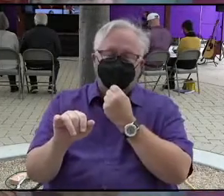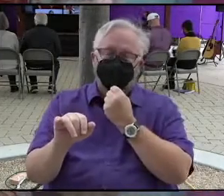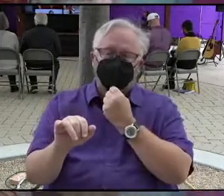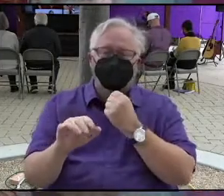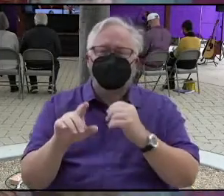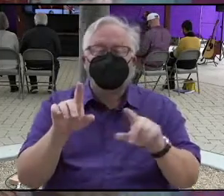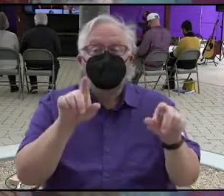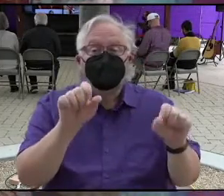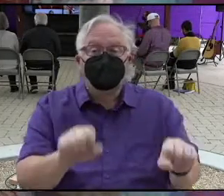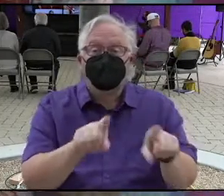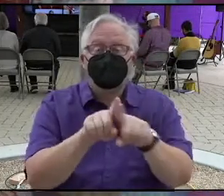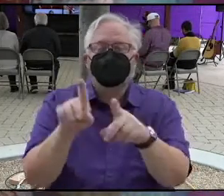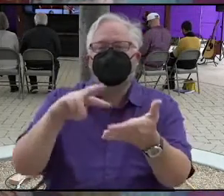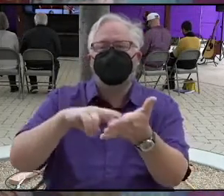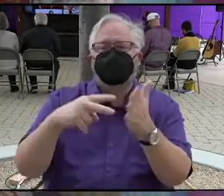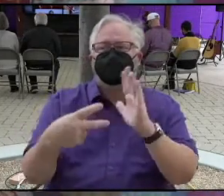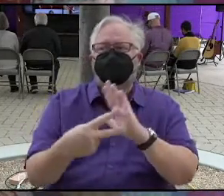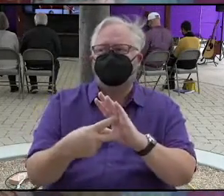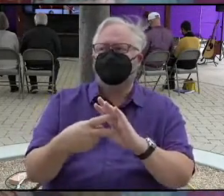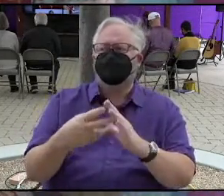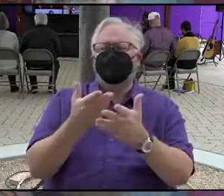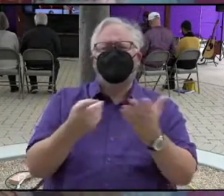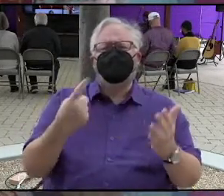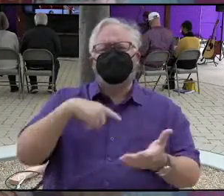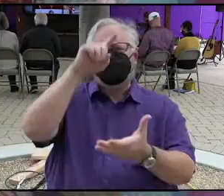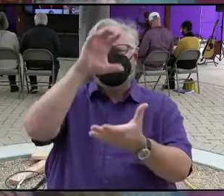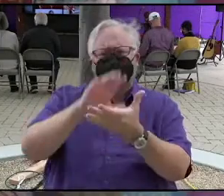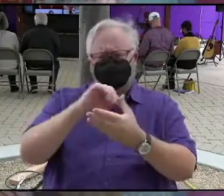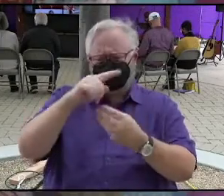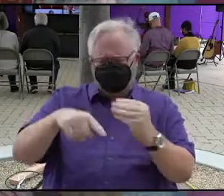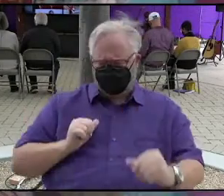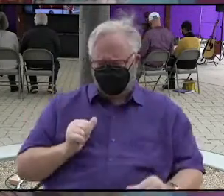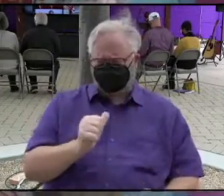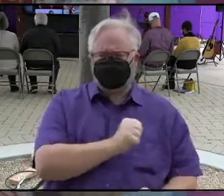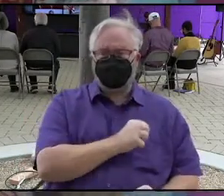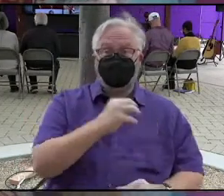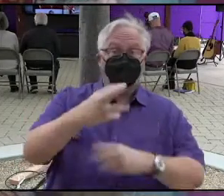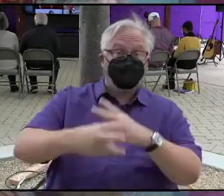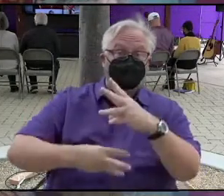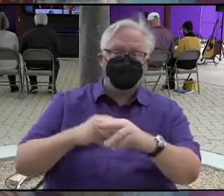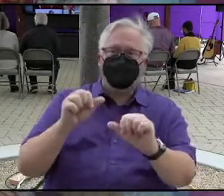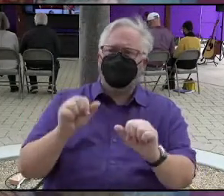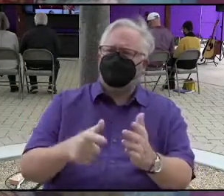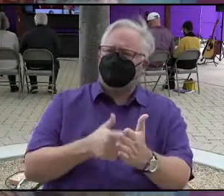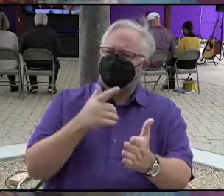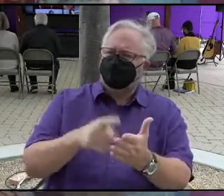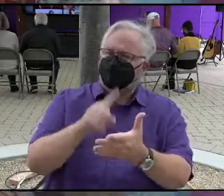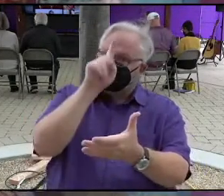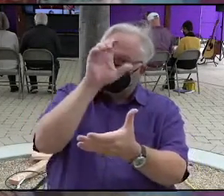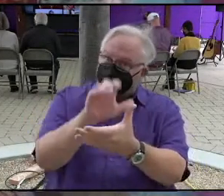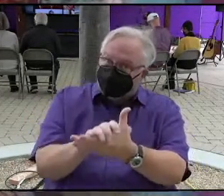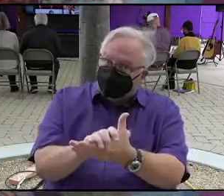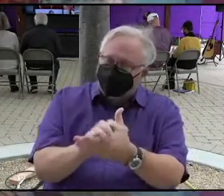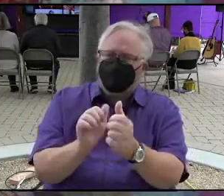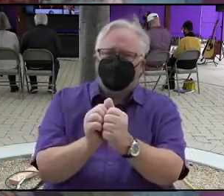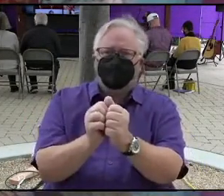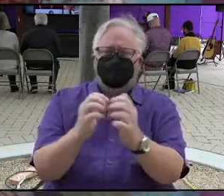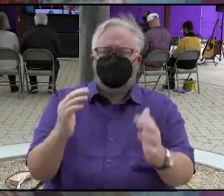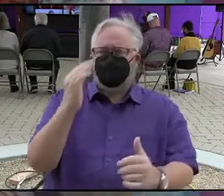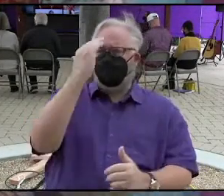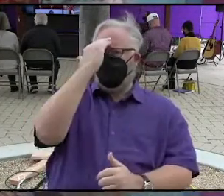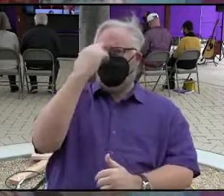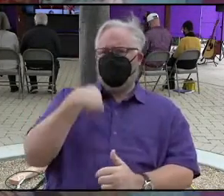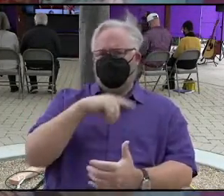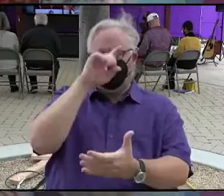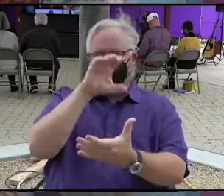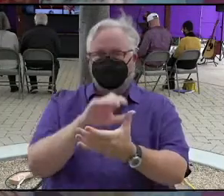those beliefs that we believe about ourselves and the world that we can sometimes believe without even knowing it. So